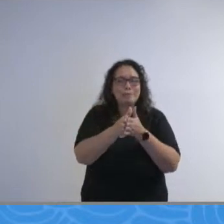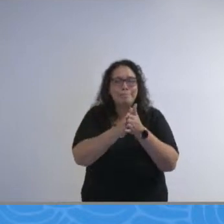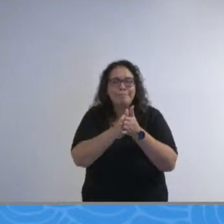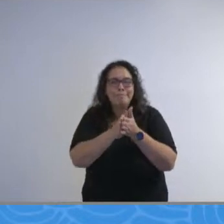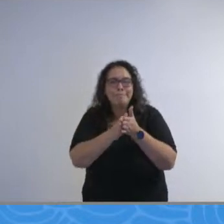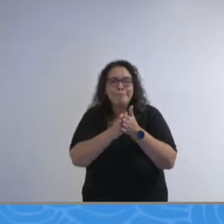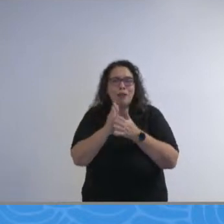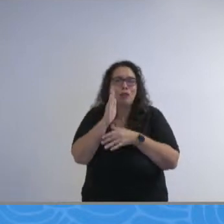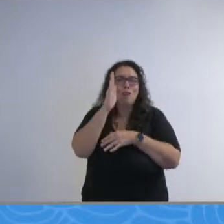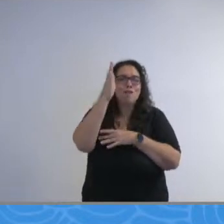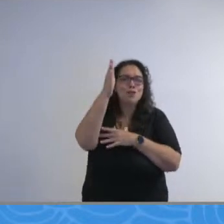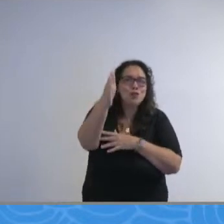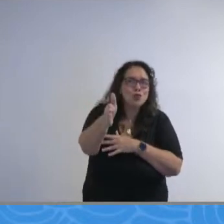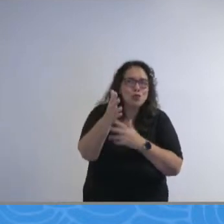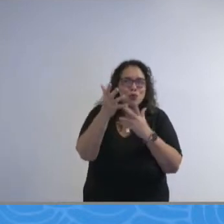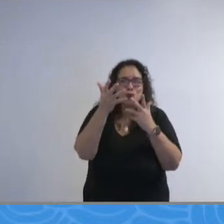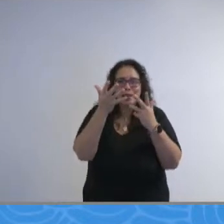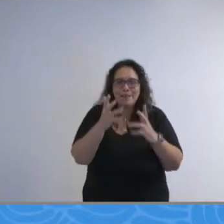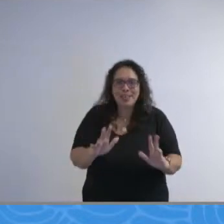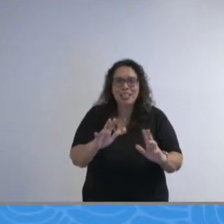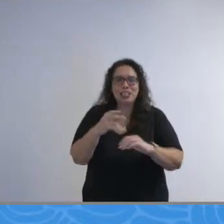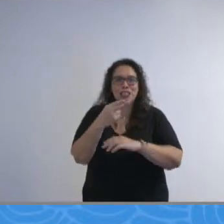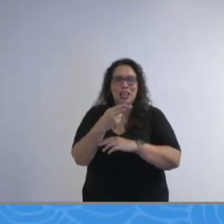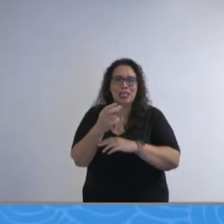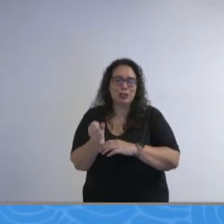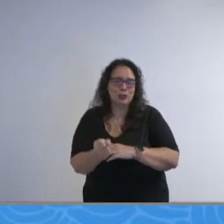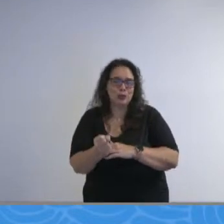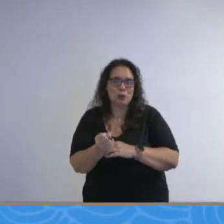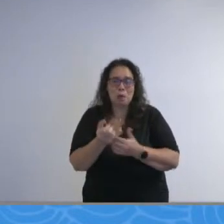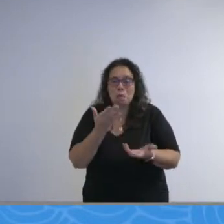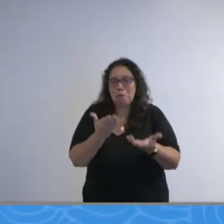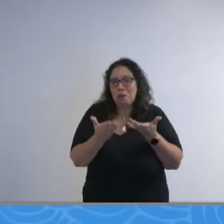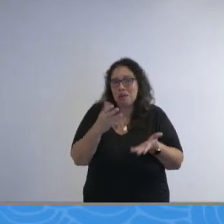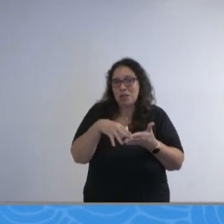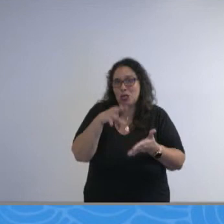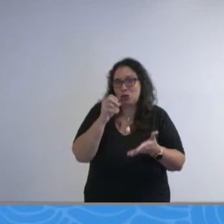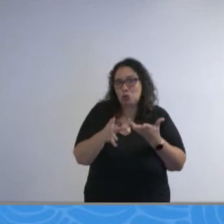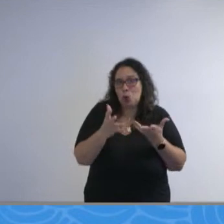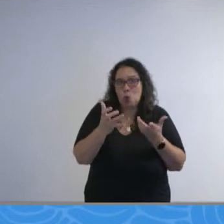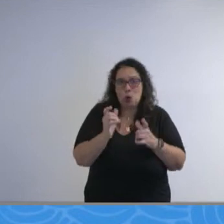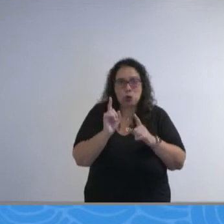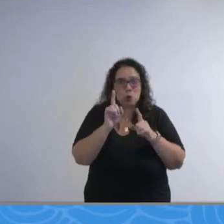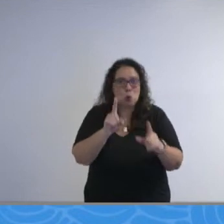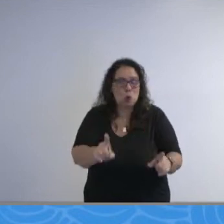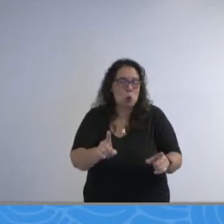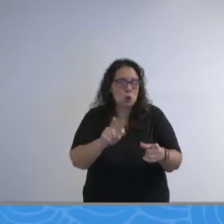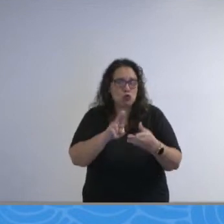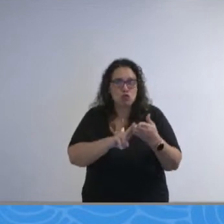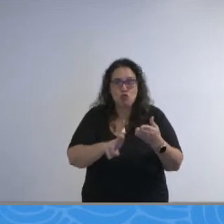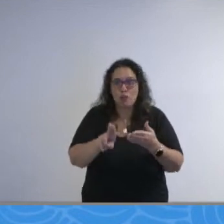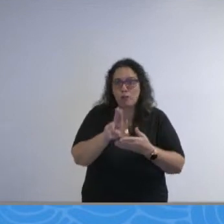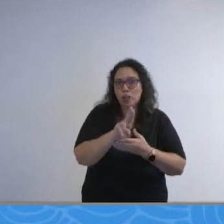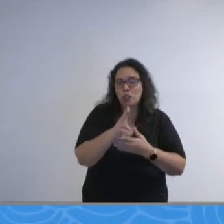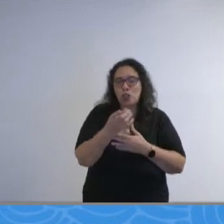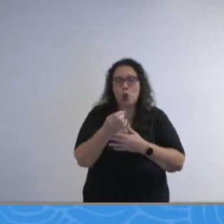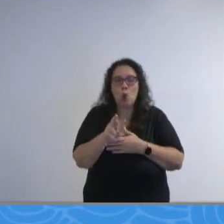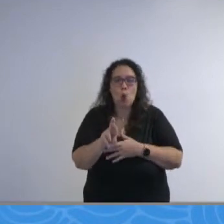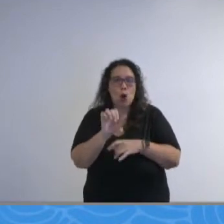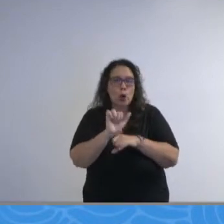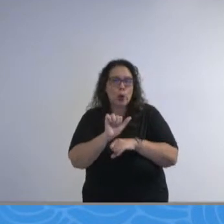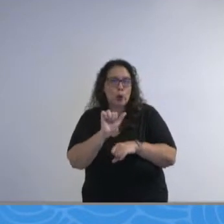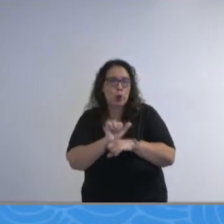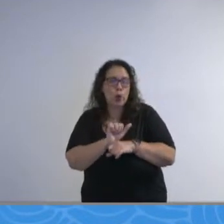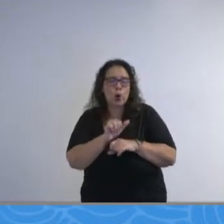after the high school, like university, vocational, work, or depending on the